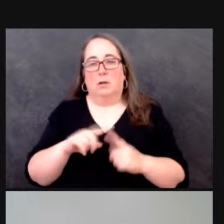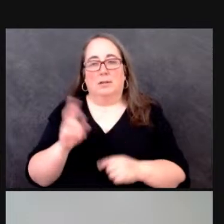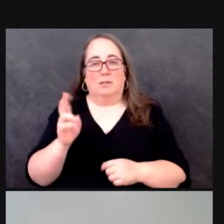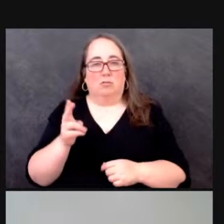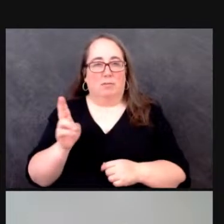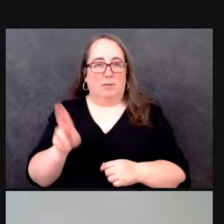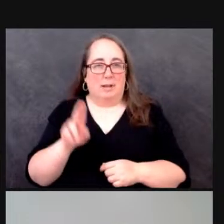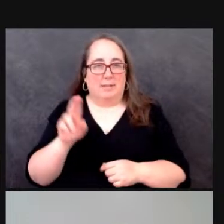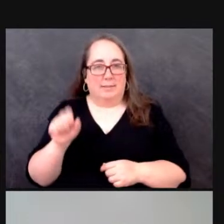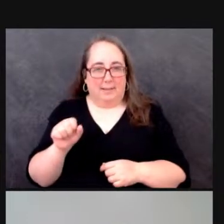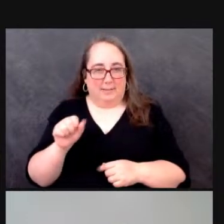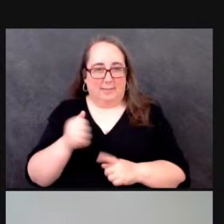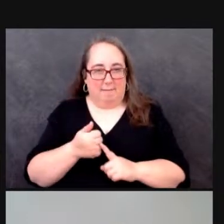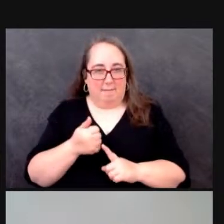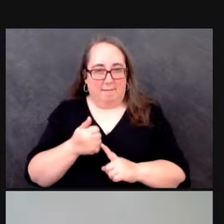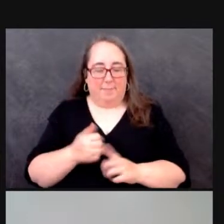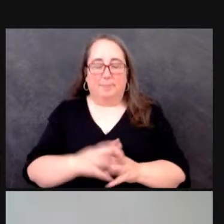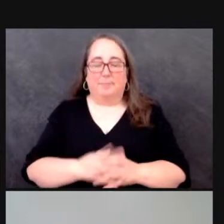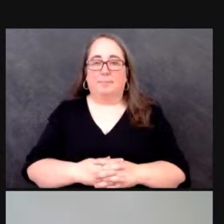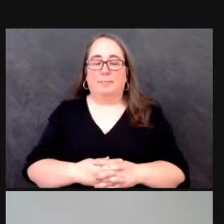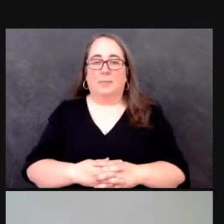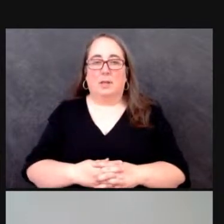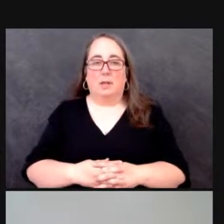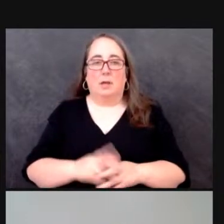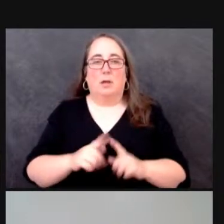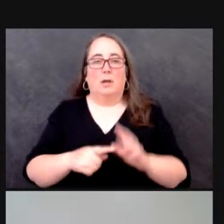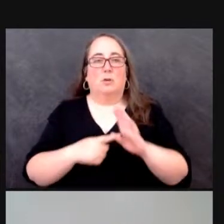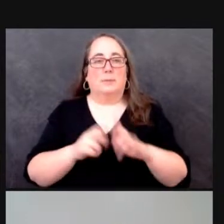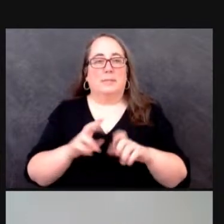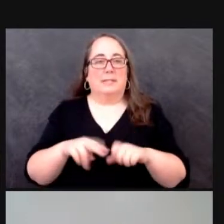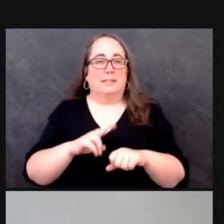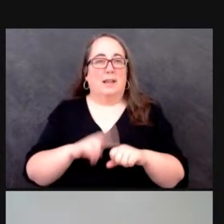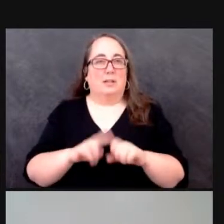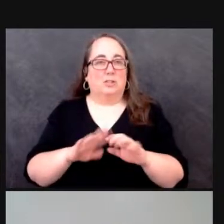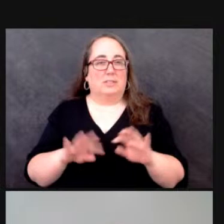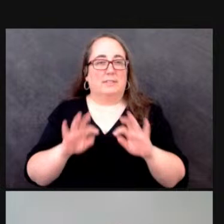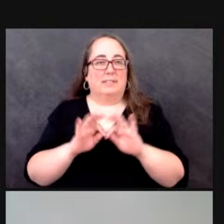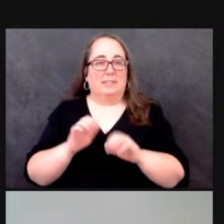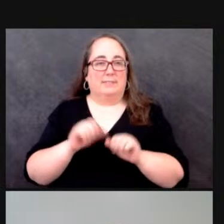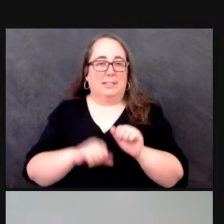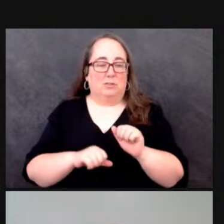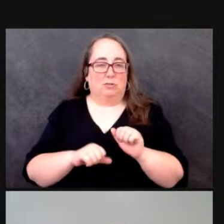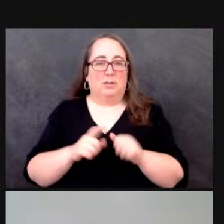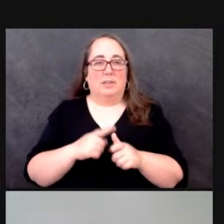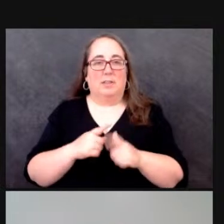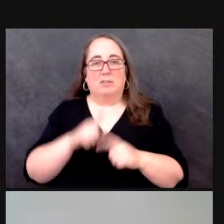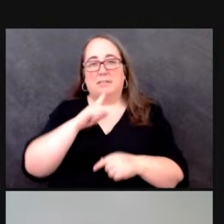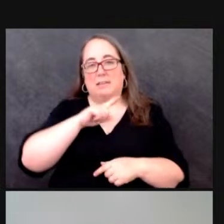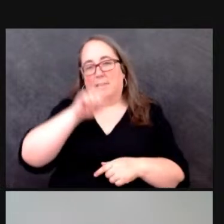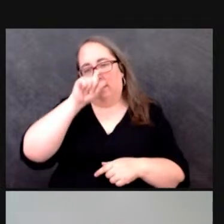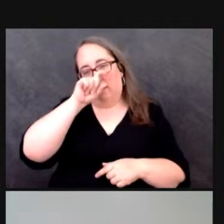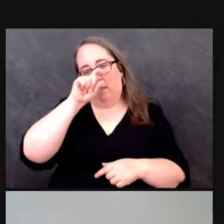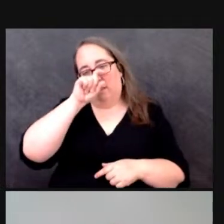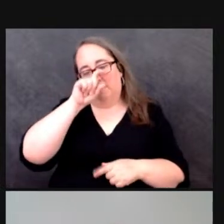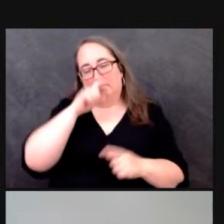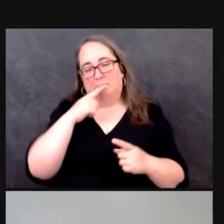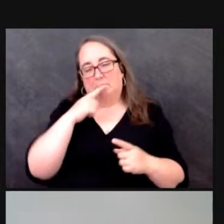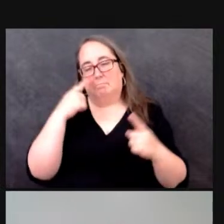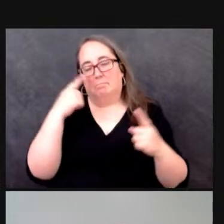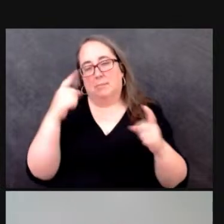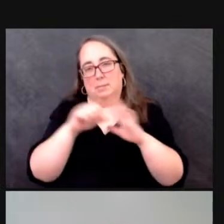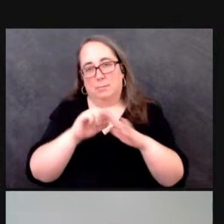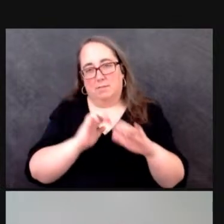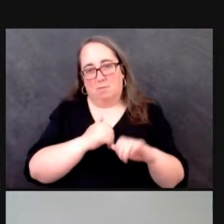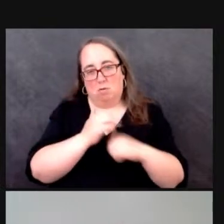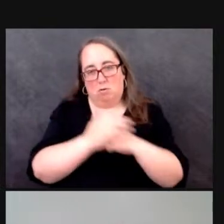United States itself. And to represent the national significance of each piece, there is an eagle, one of the most well-known symbols of our